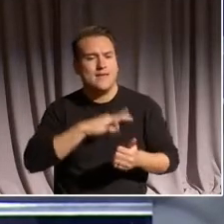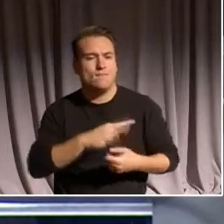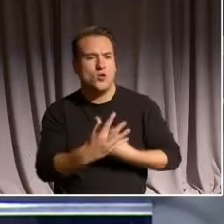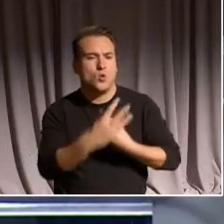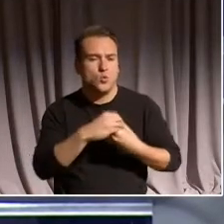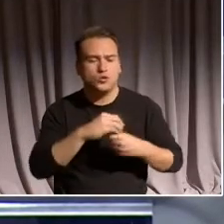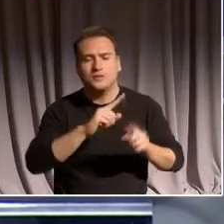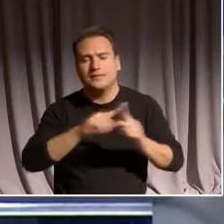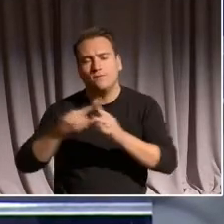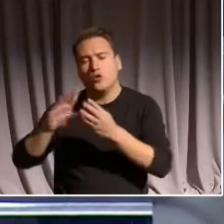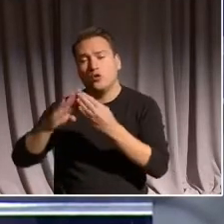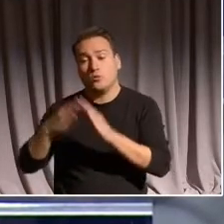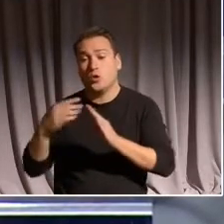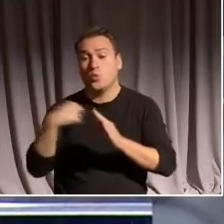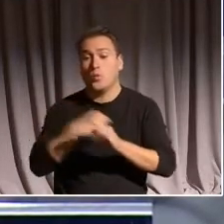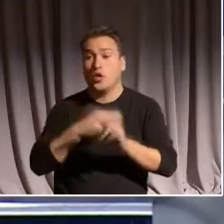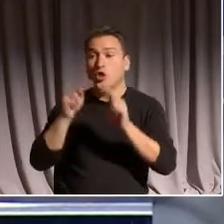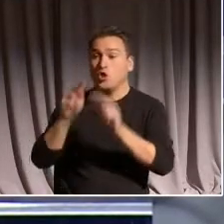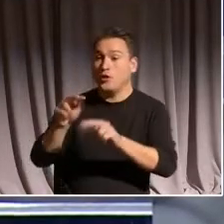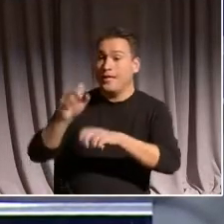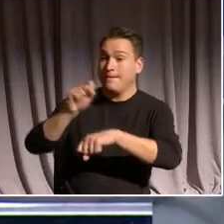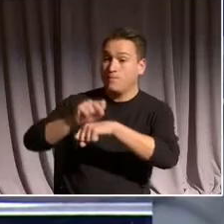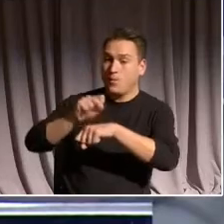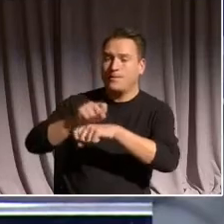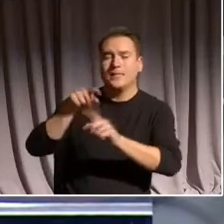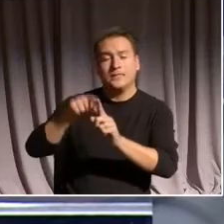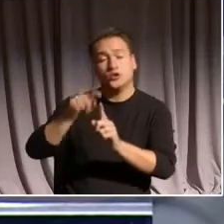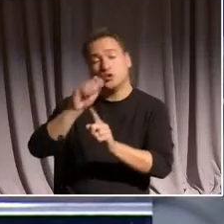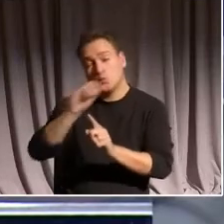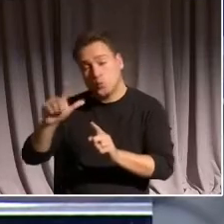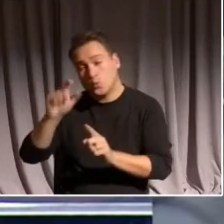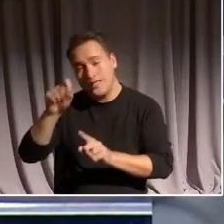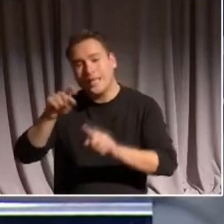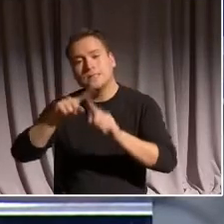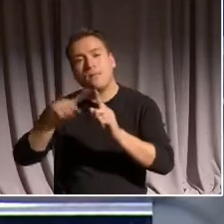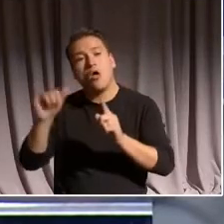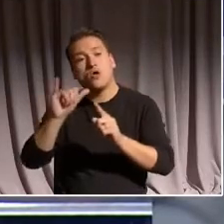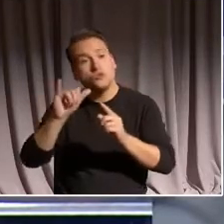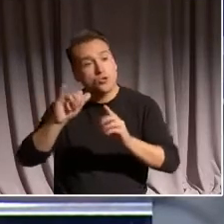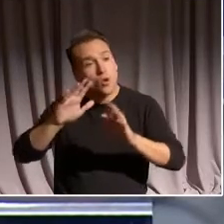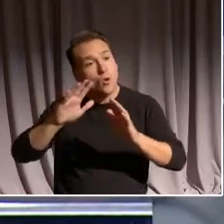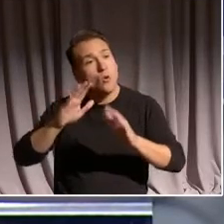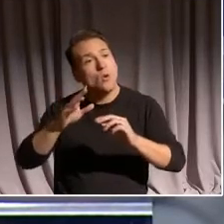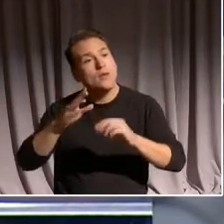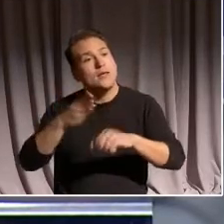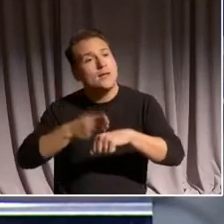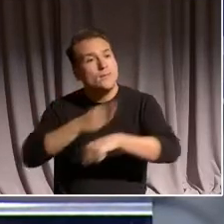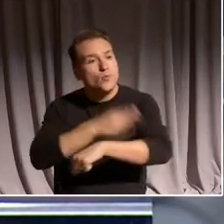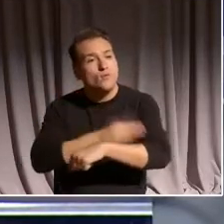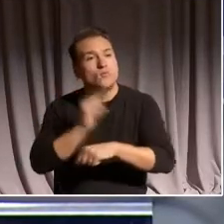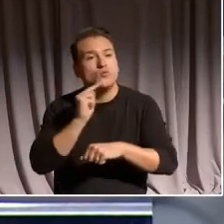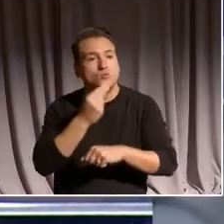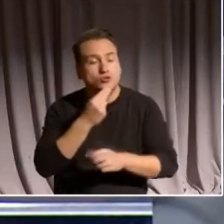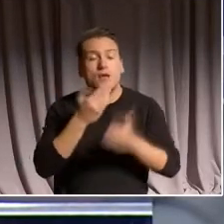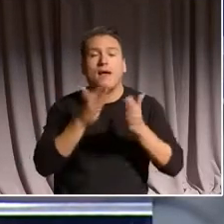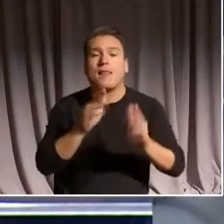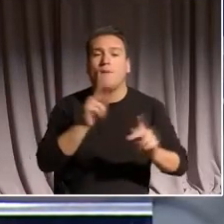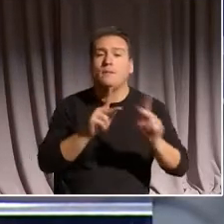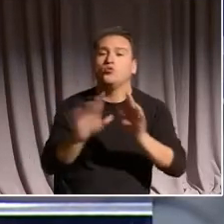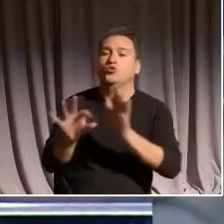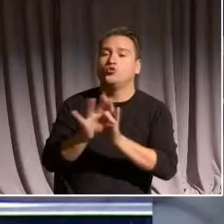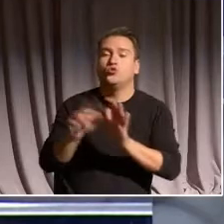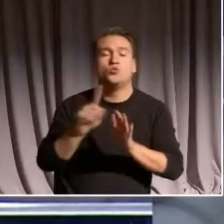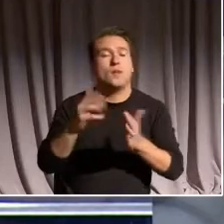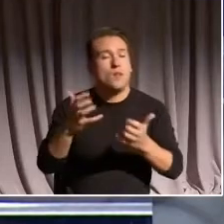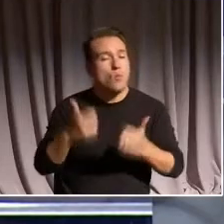can look at employment as a tool to allow for that, but also enhanced nutrition and living where people want to live and being able